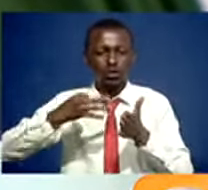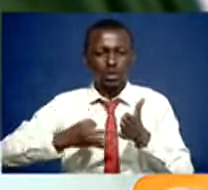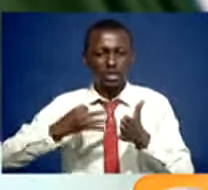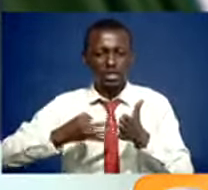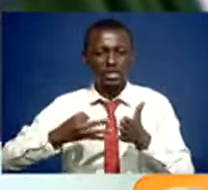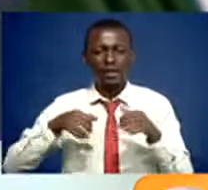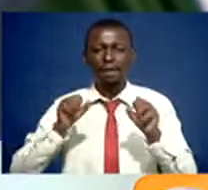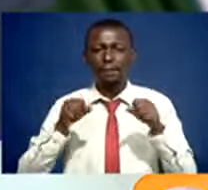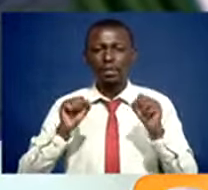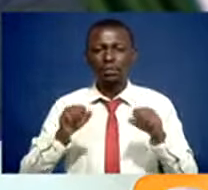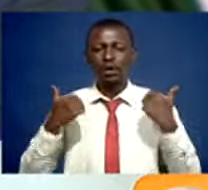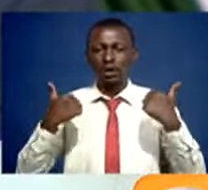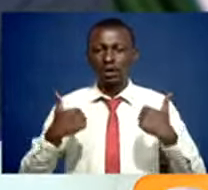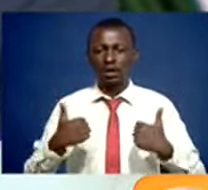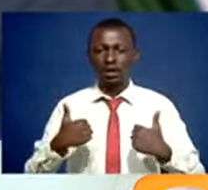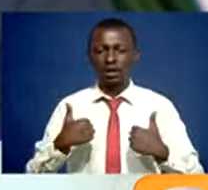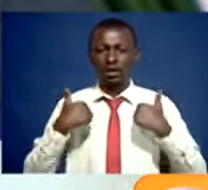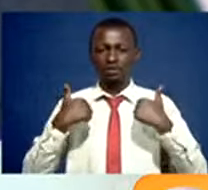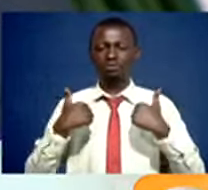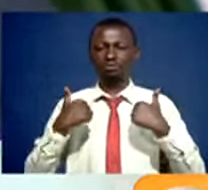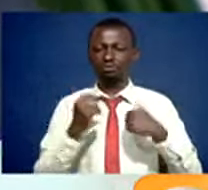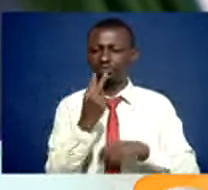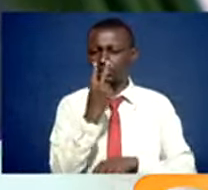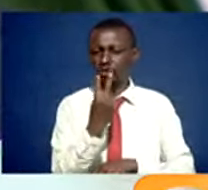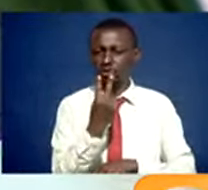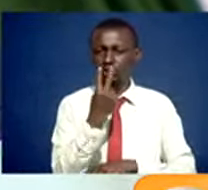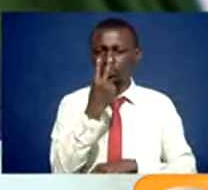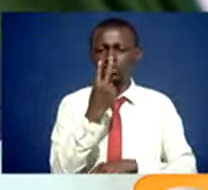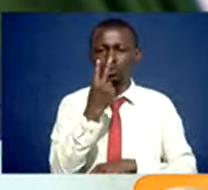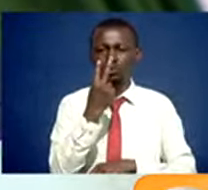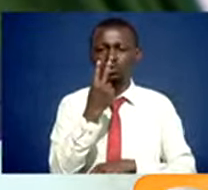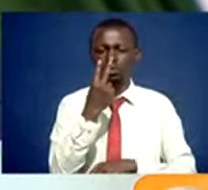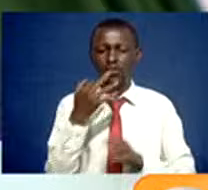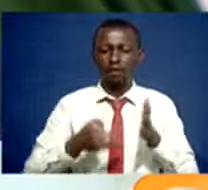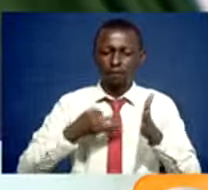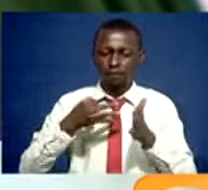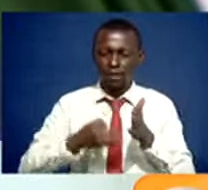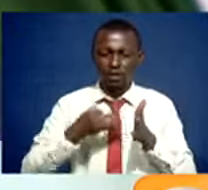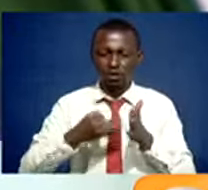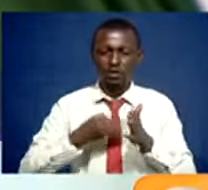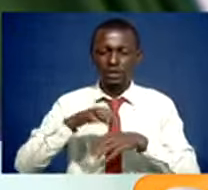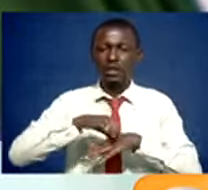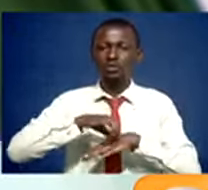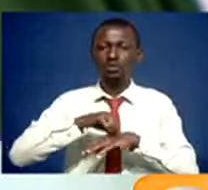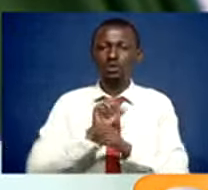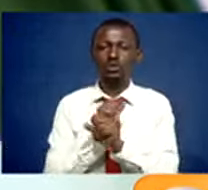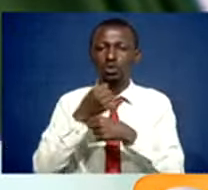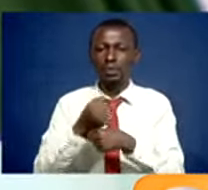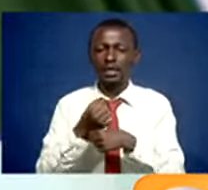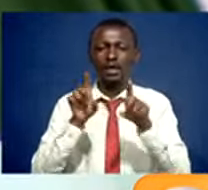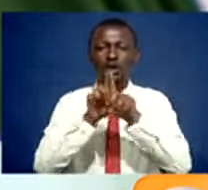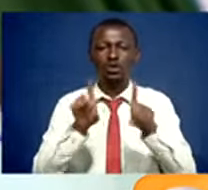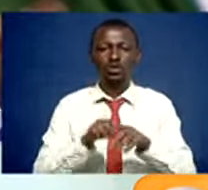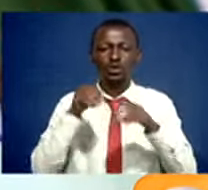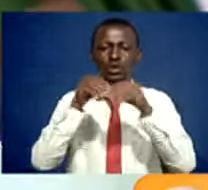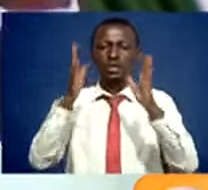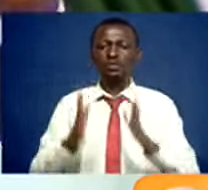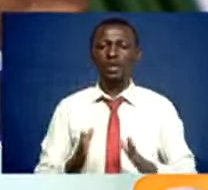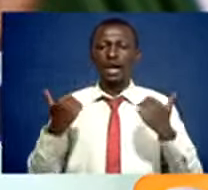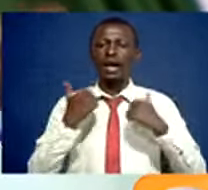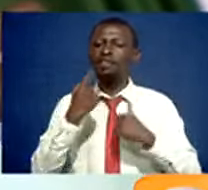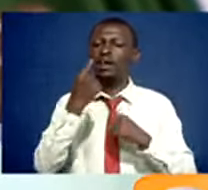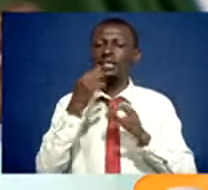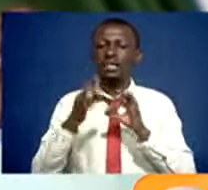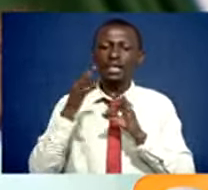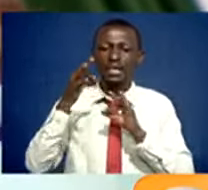affluent treatment plant, two tanneries, two leather manufacturing plants, and 100 acres for investors to set up